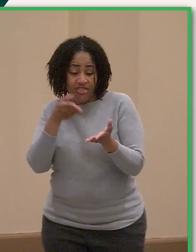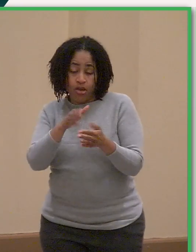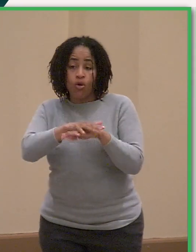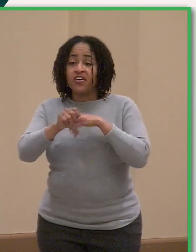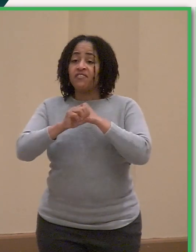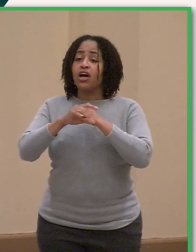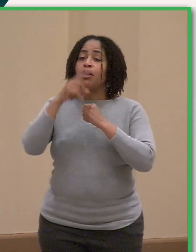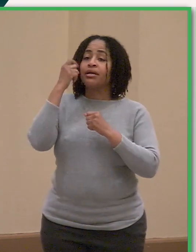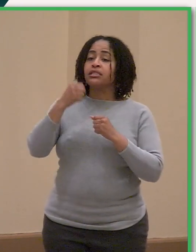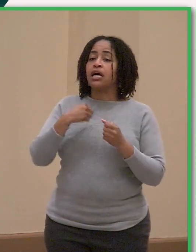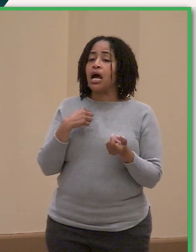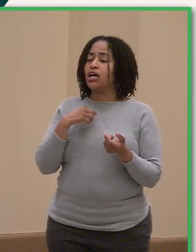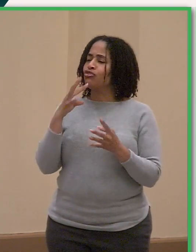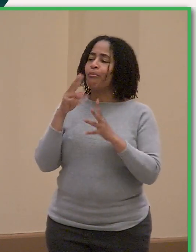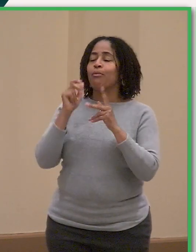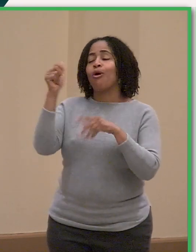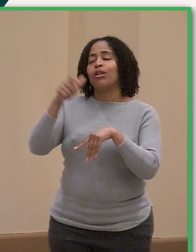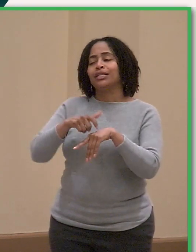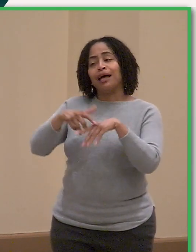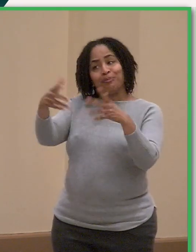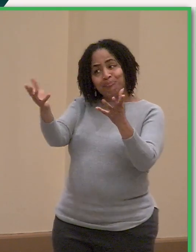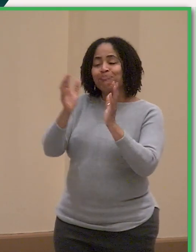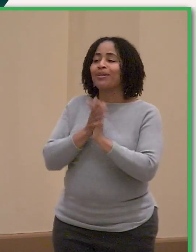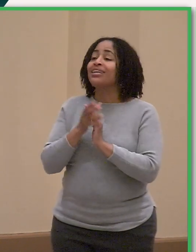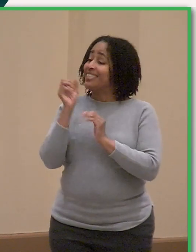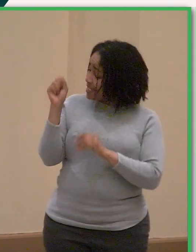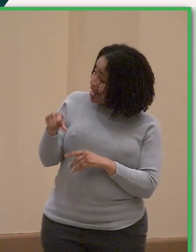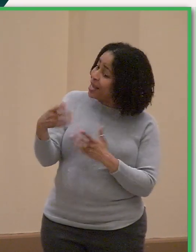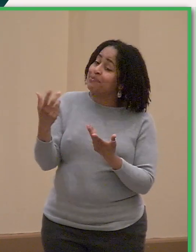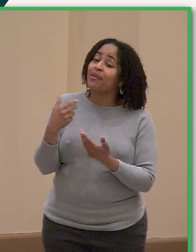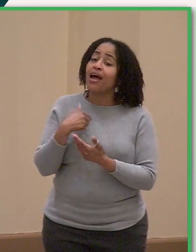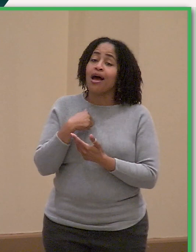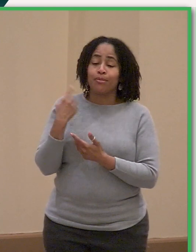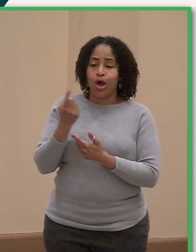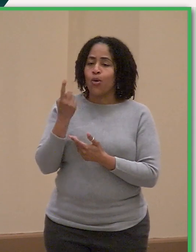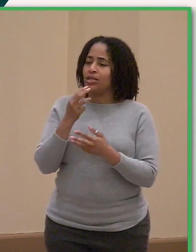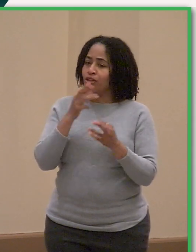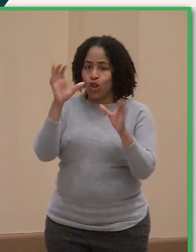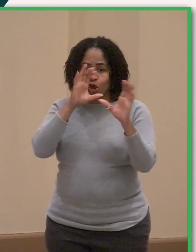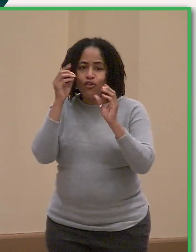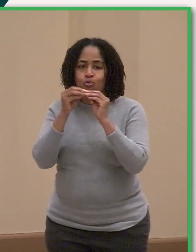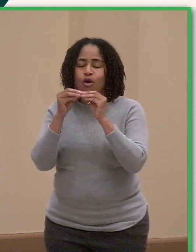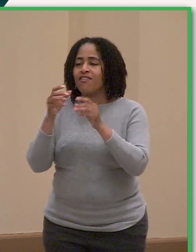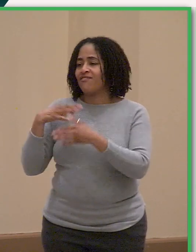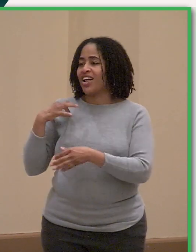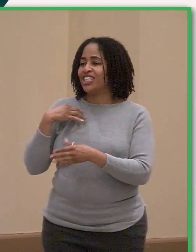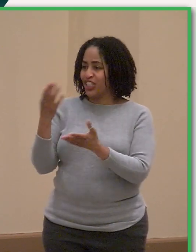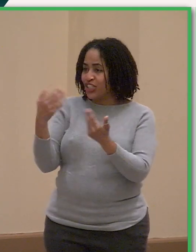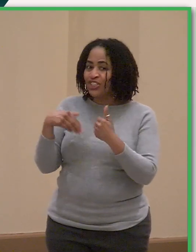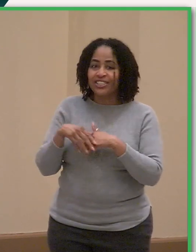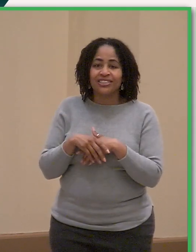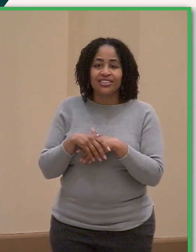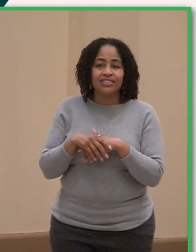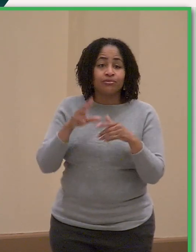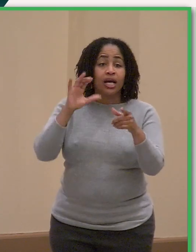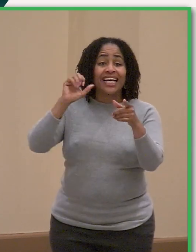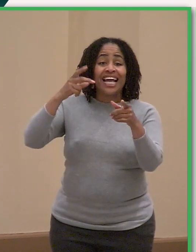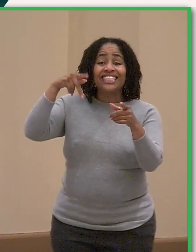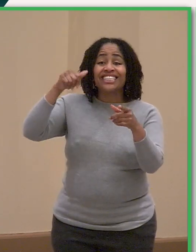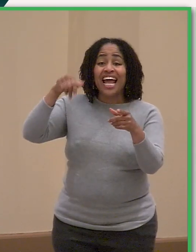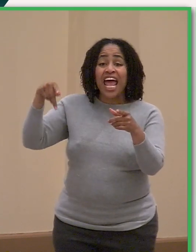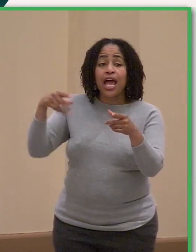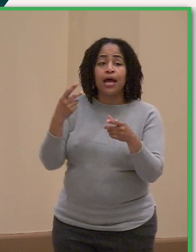flyers because I talk to people all the time. So yeah, I'm always looking for volunteers. Thank you. A